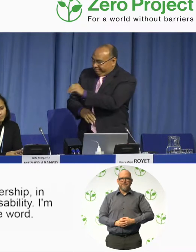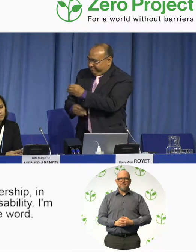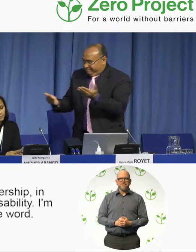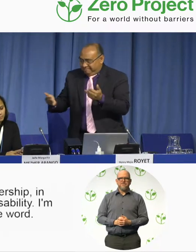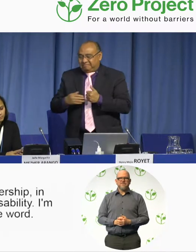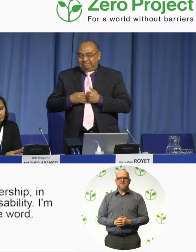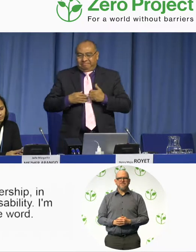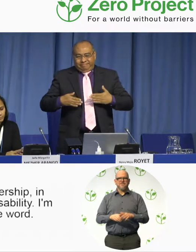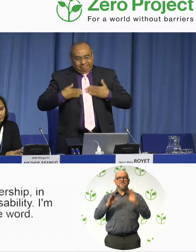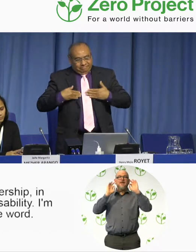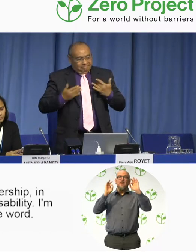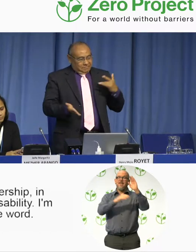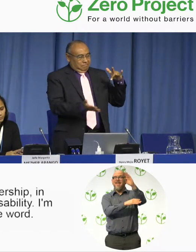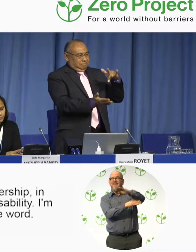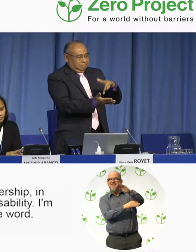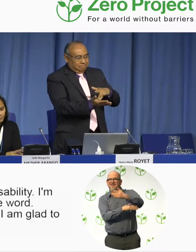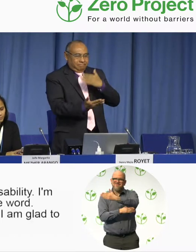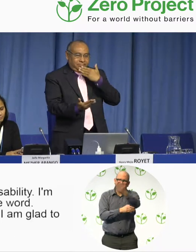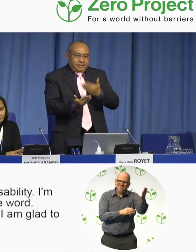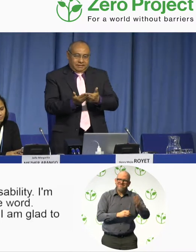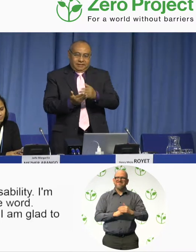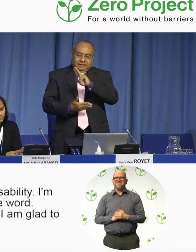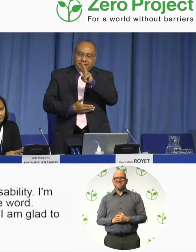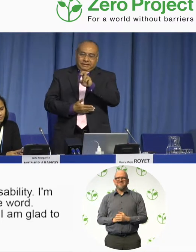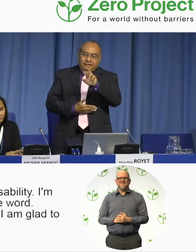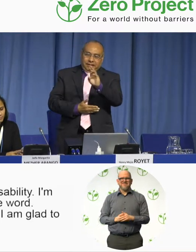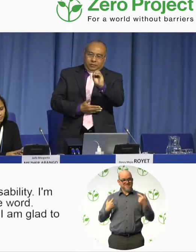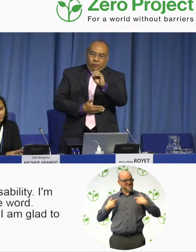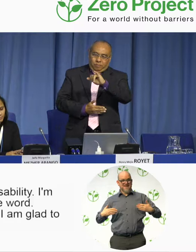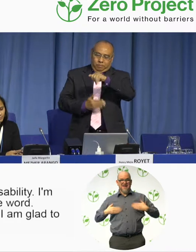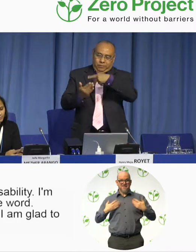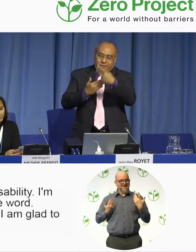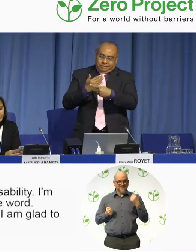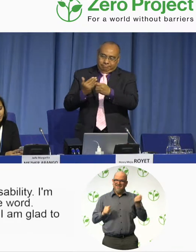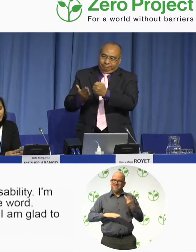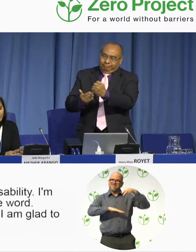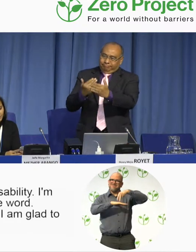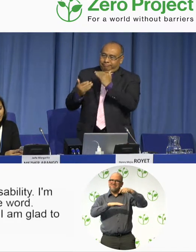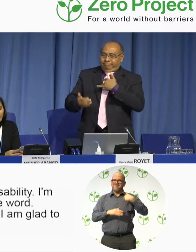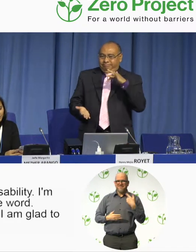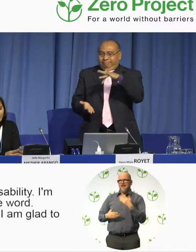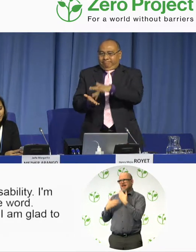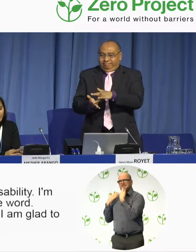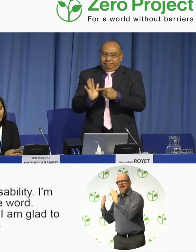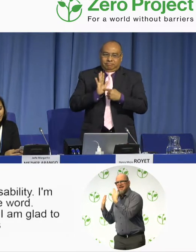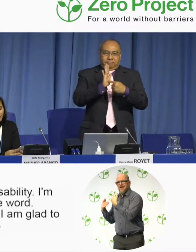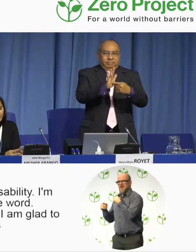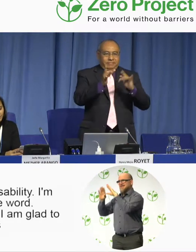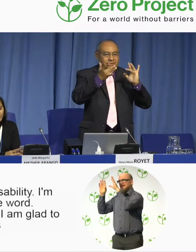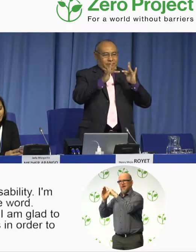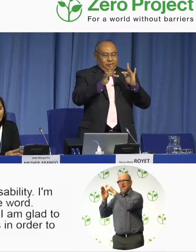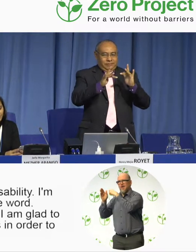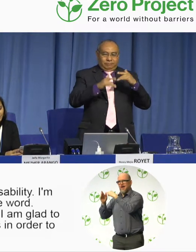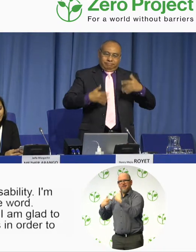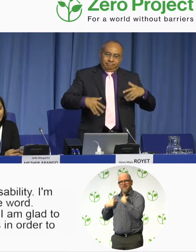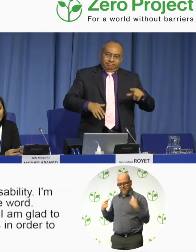Good afternoon, everybody. I'm glad to be here, and thanks to the Zero Project to invite